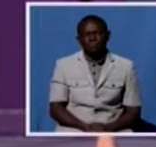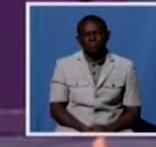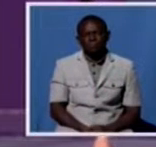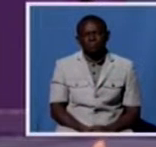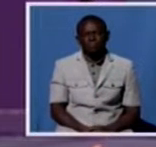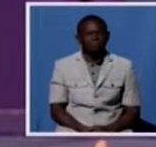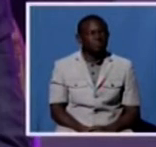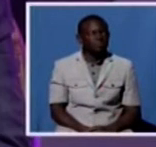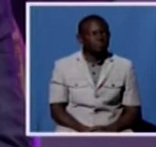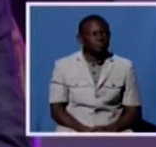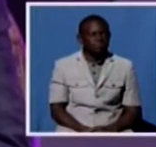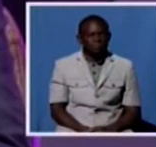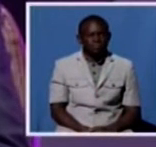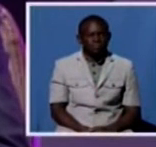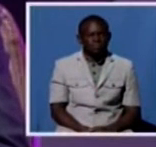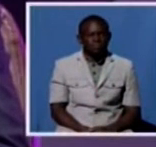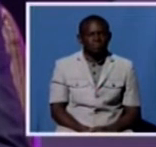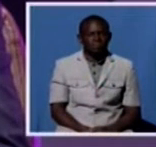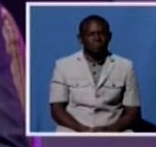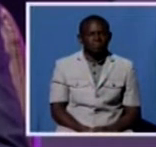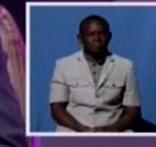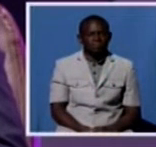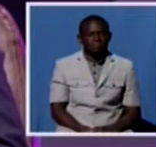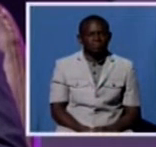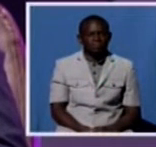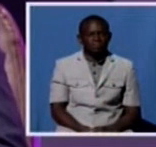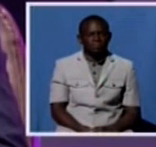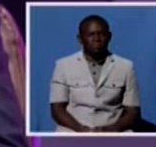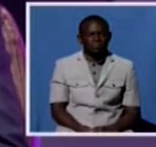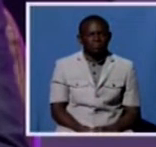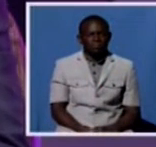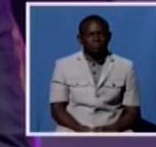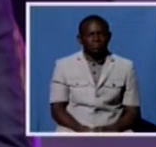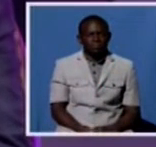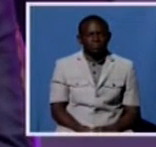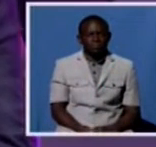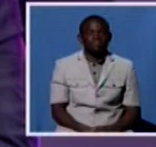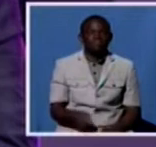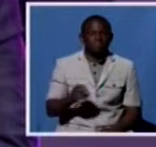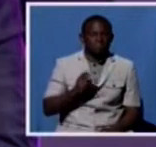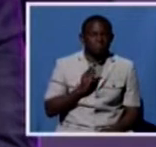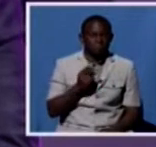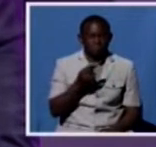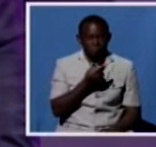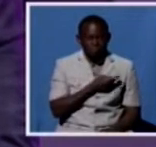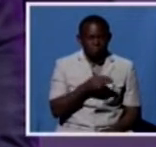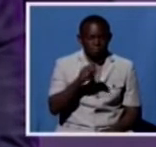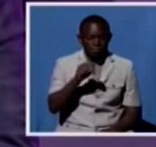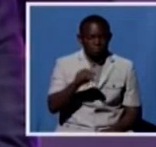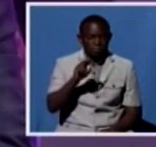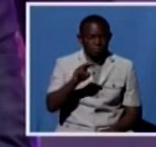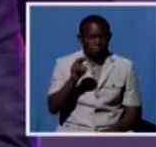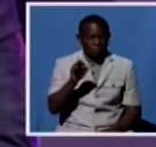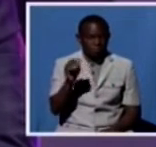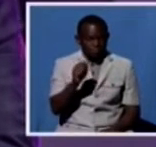Actually, that's where we are going. We would not want to get to a point where the road deteriorates to the